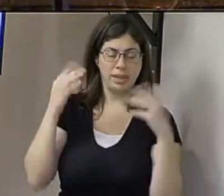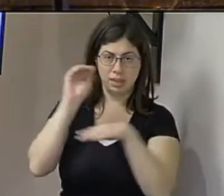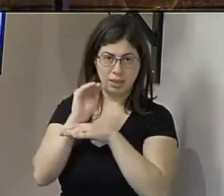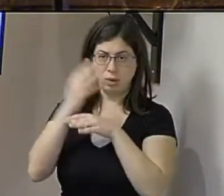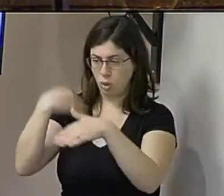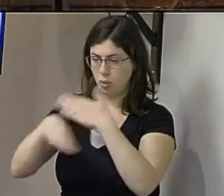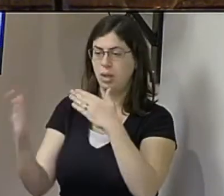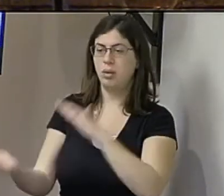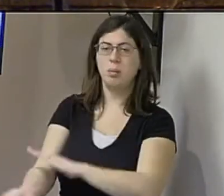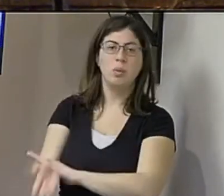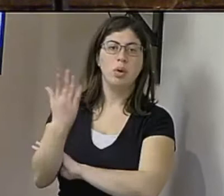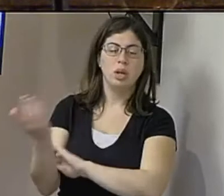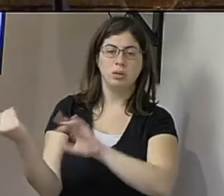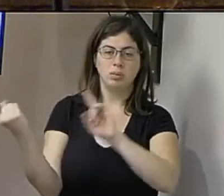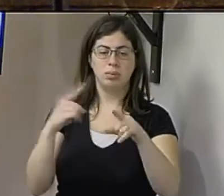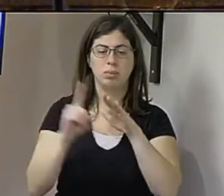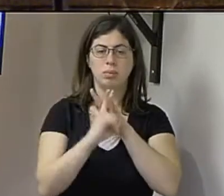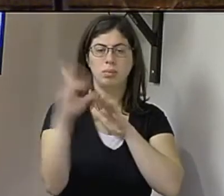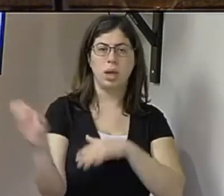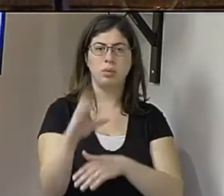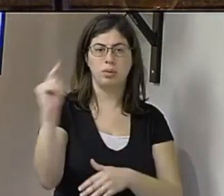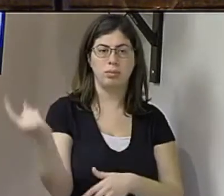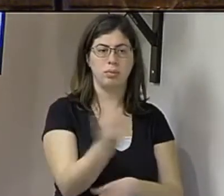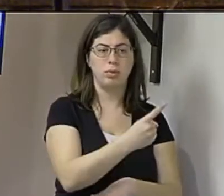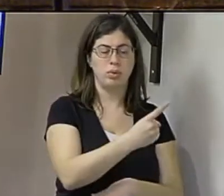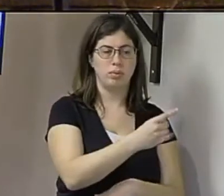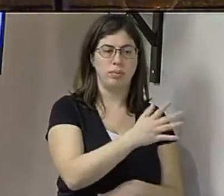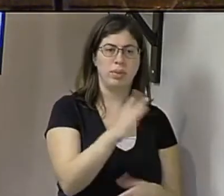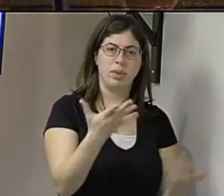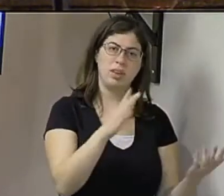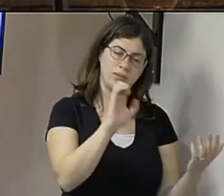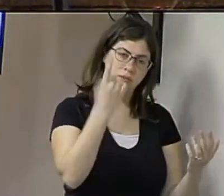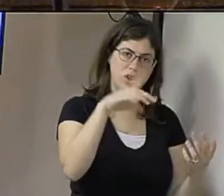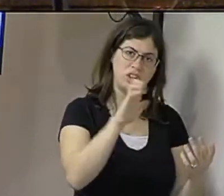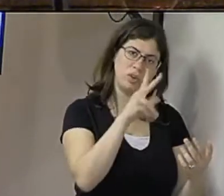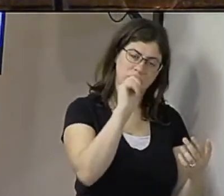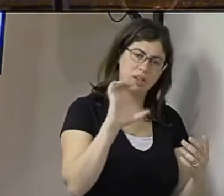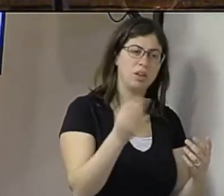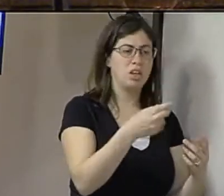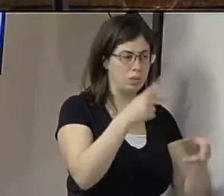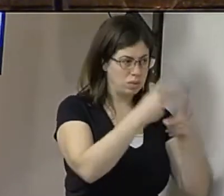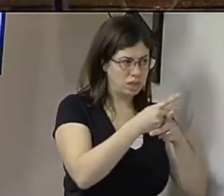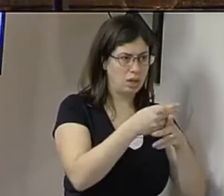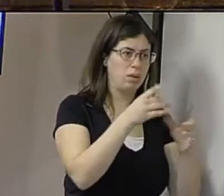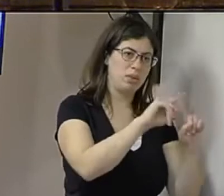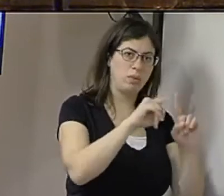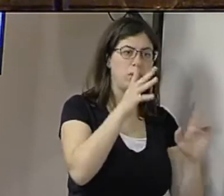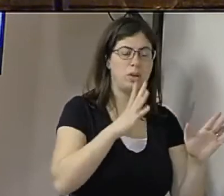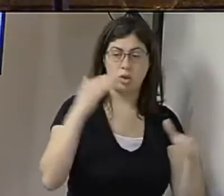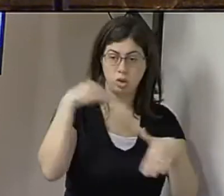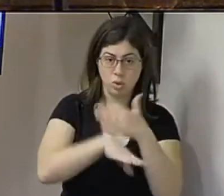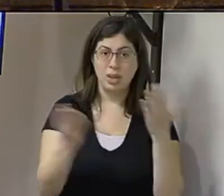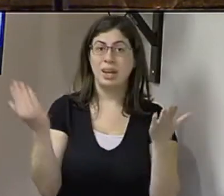she would go in, and in the morning she would return to the second harem in custody of Shashgaz, the king's eunuch, who was in charge of the concubines. She would not go into the king